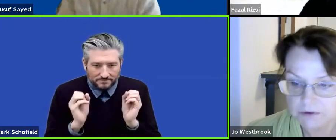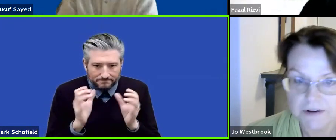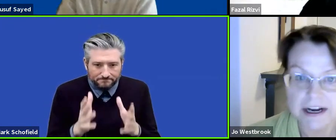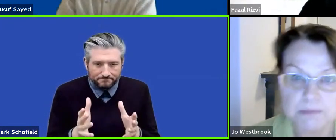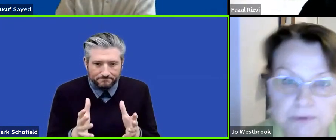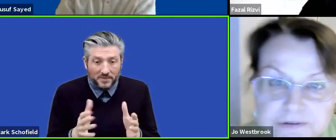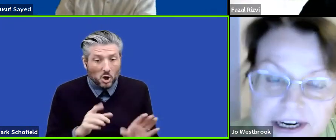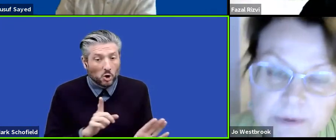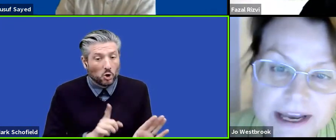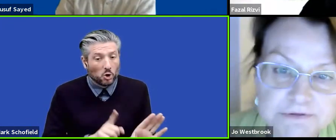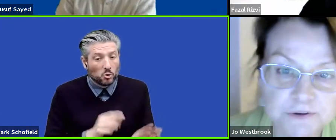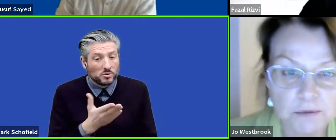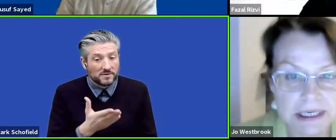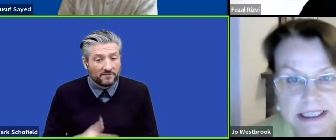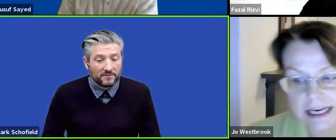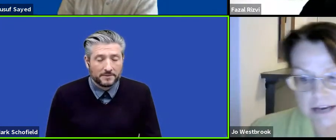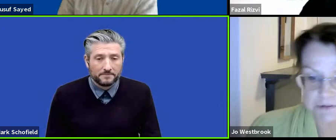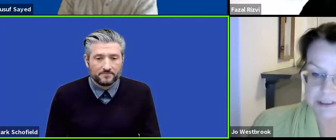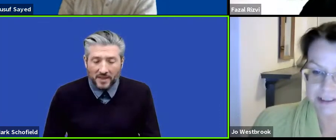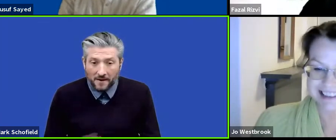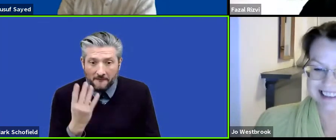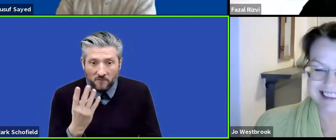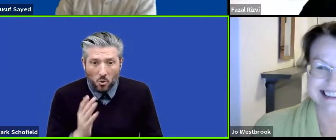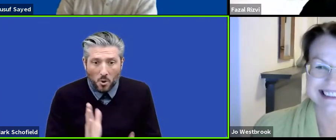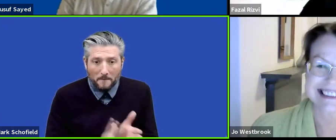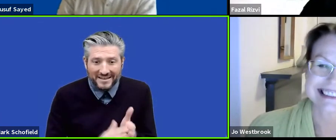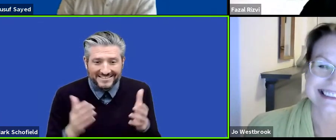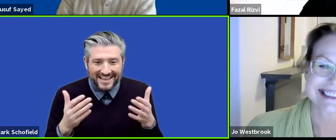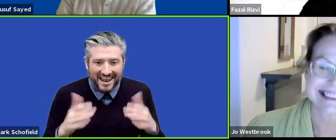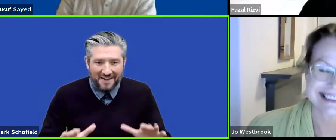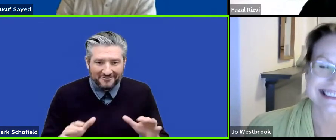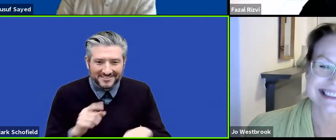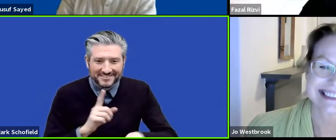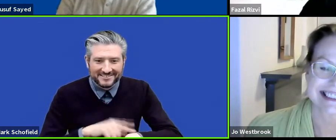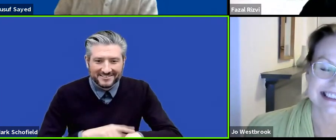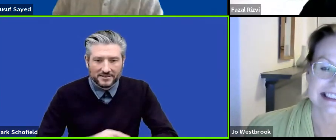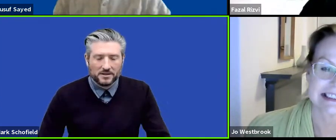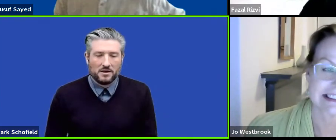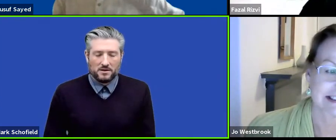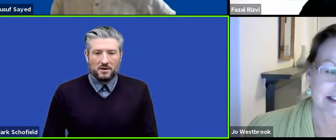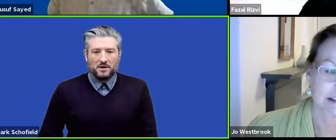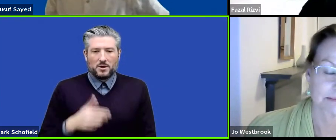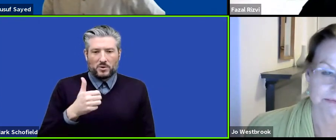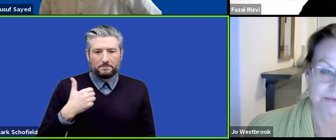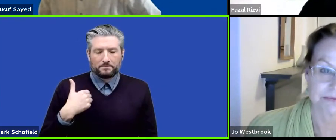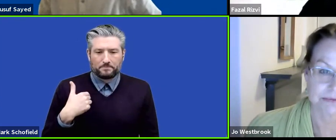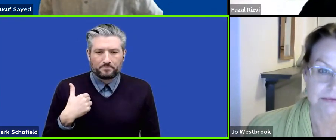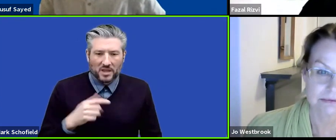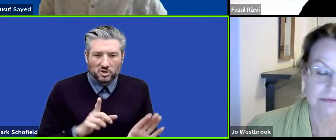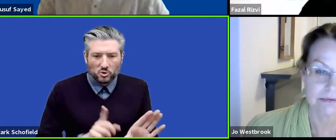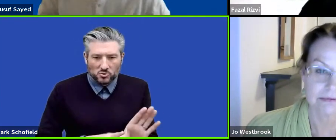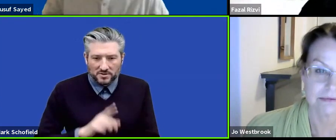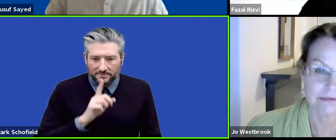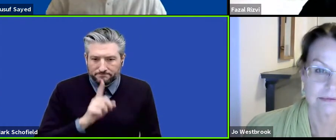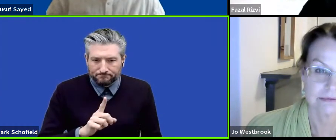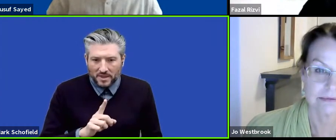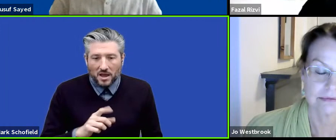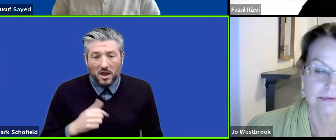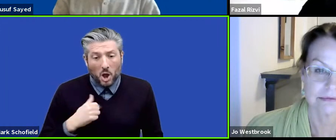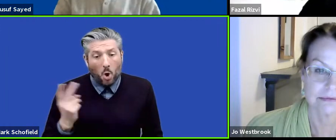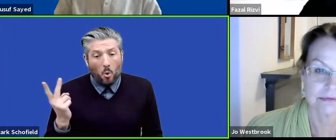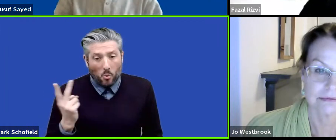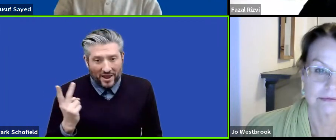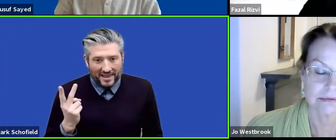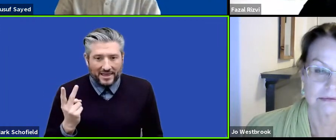Sure. Well, 4 minutes left. Very quickly, I think just to underscore the obvious point that Fazal and I made at